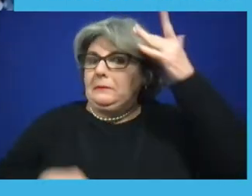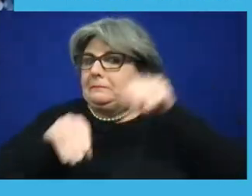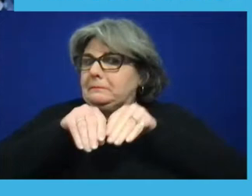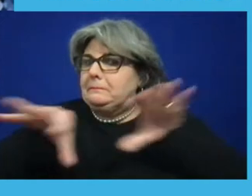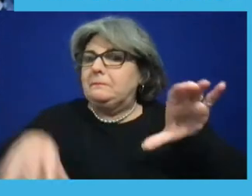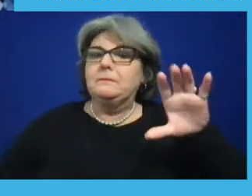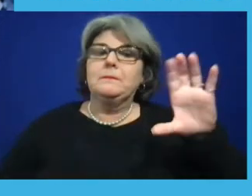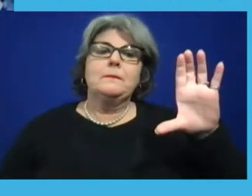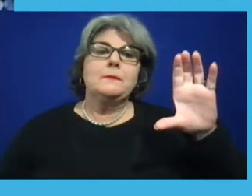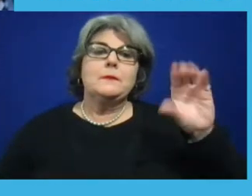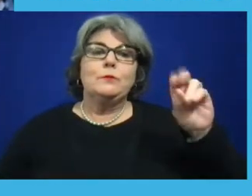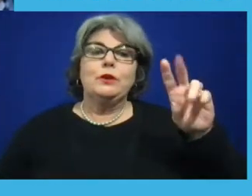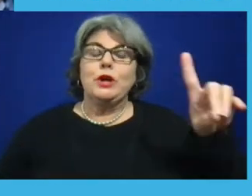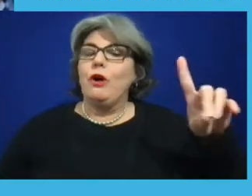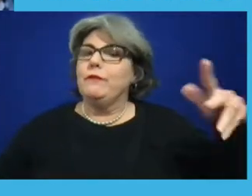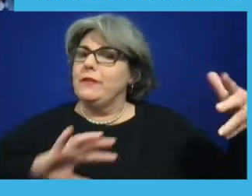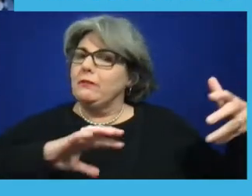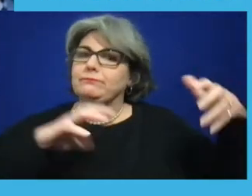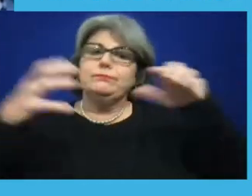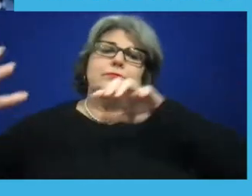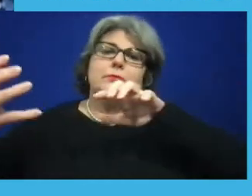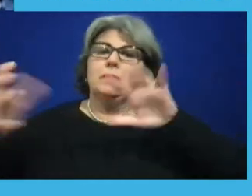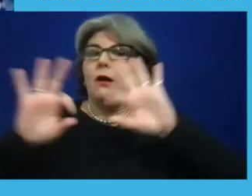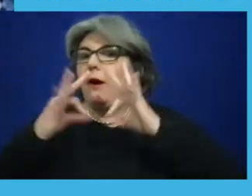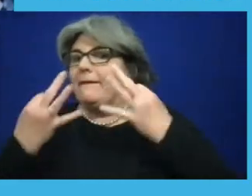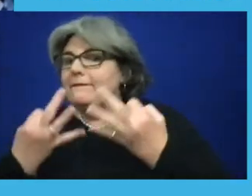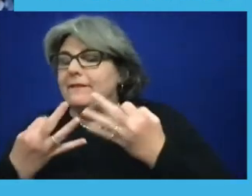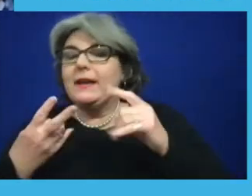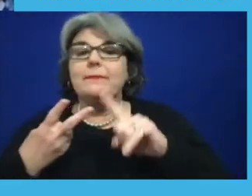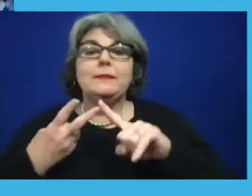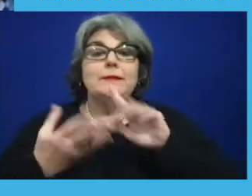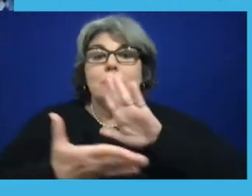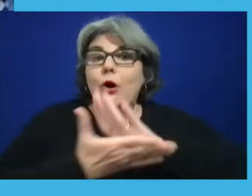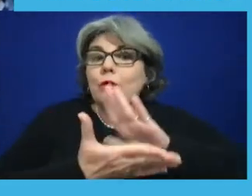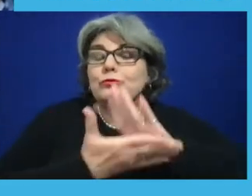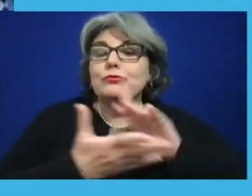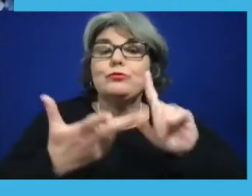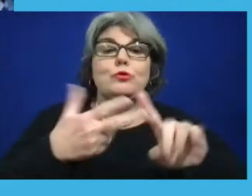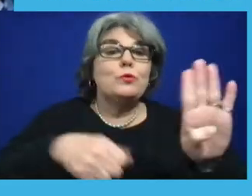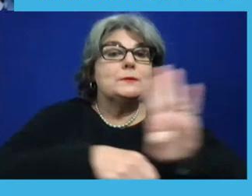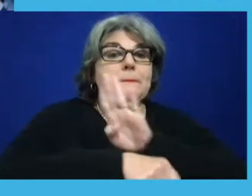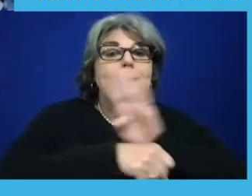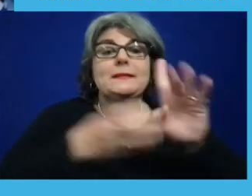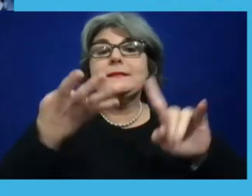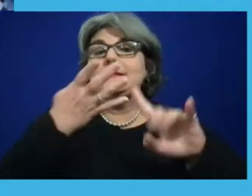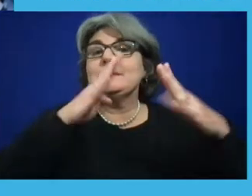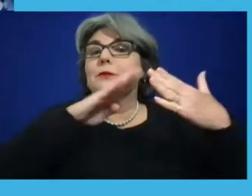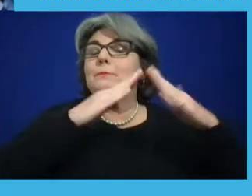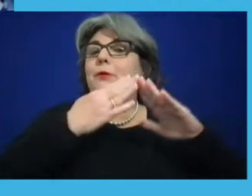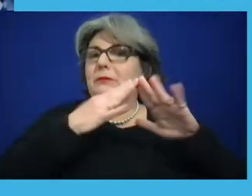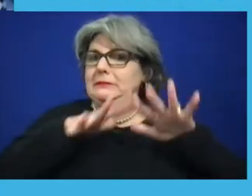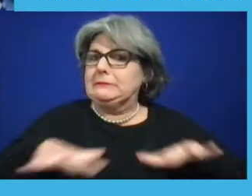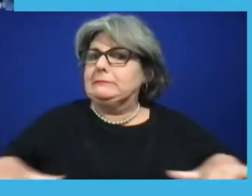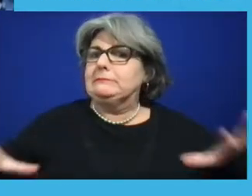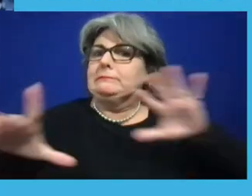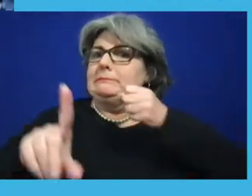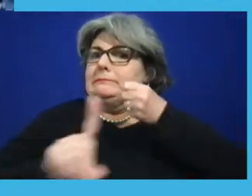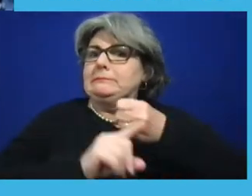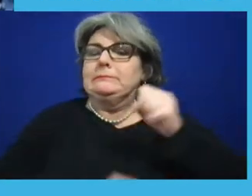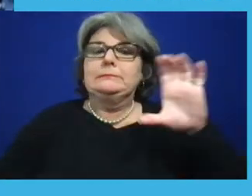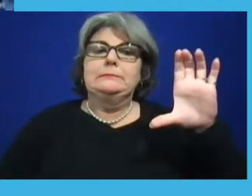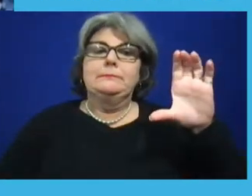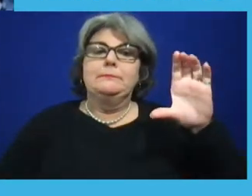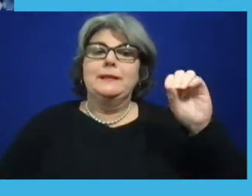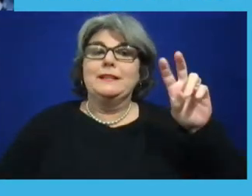We're just now coming out of a historic pandemic that wreaked havoc on families, on